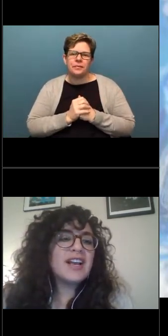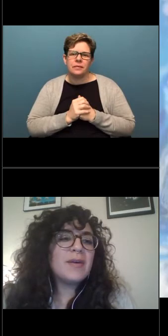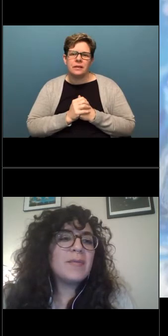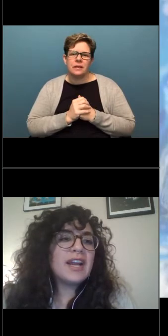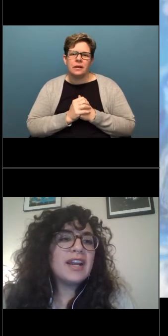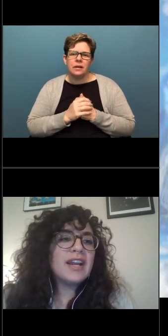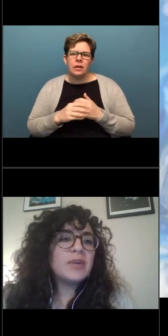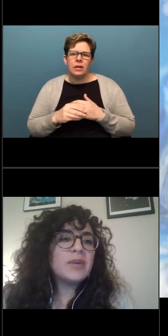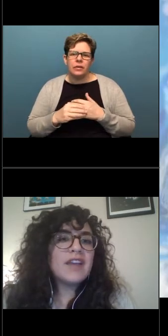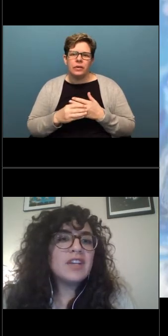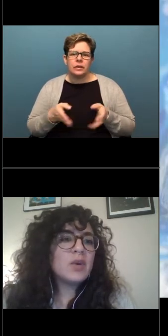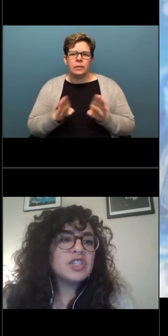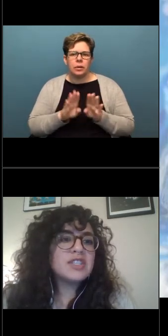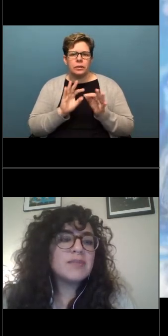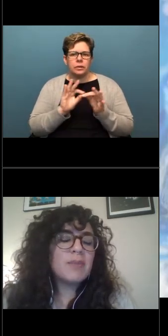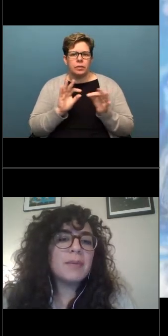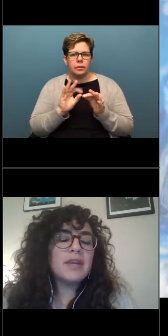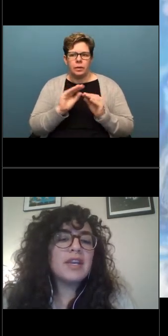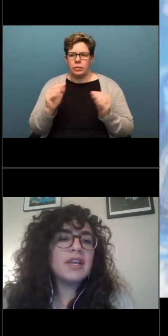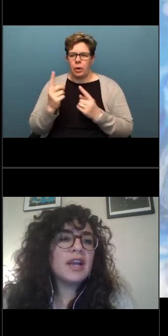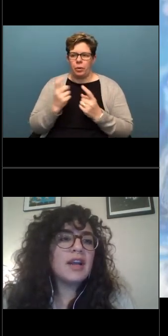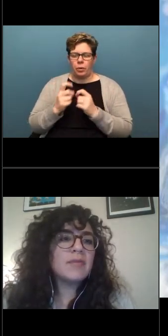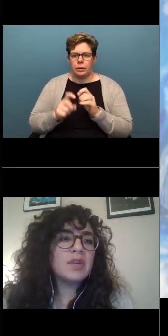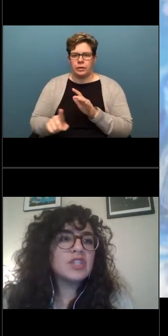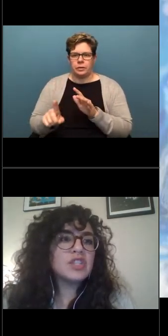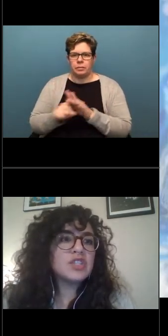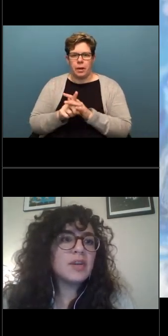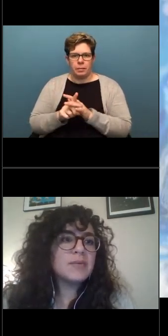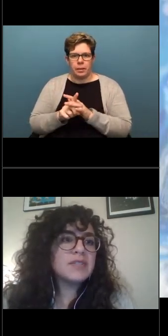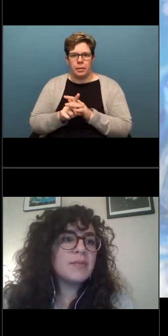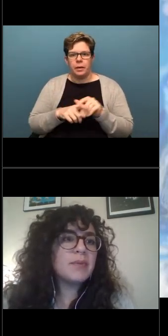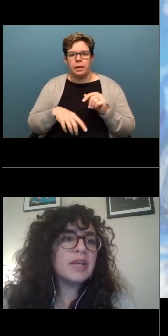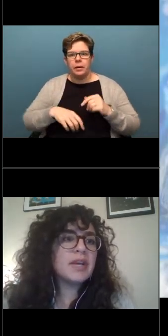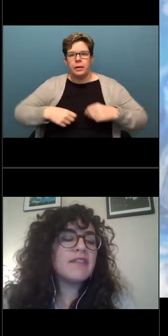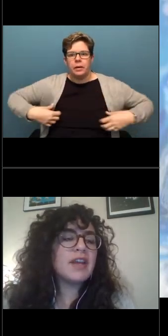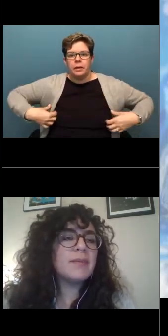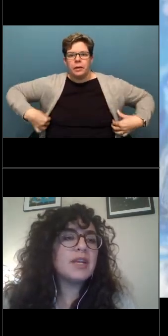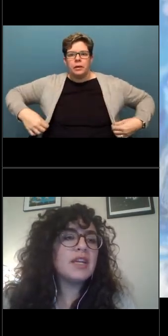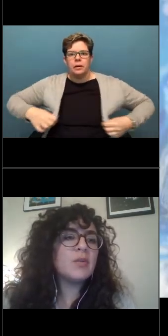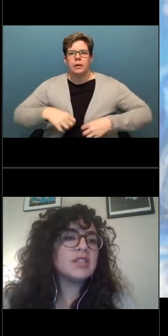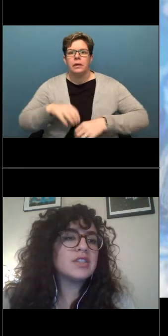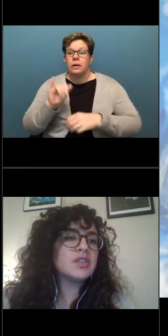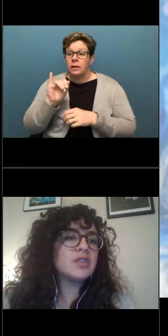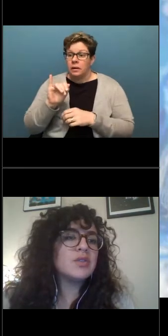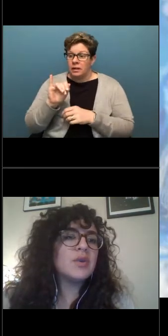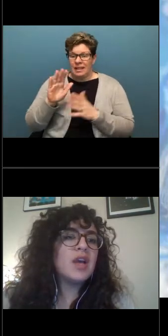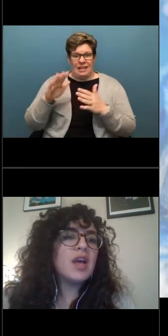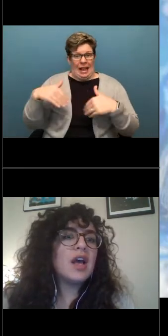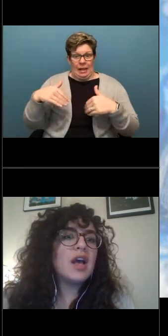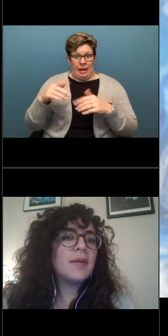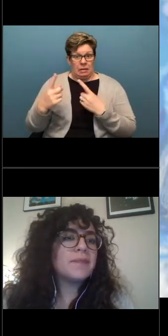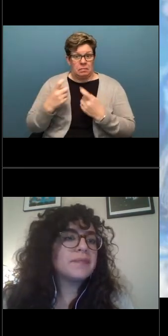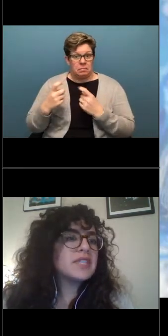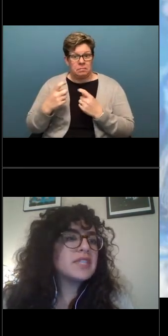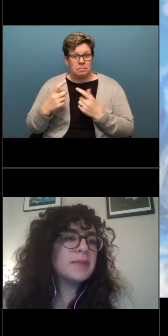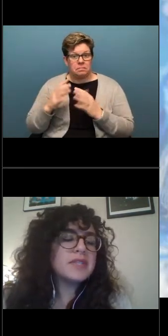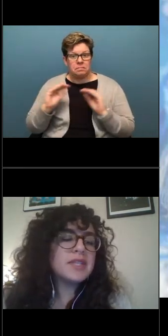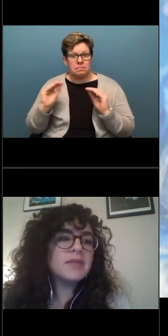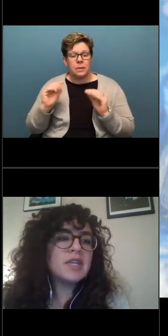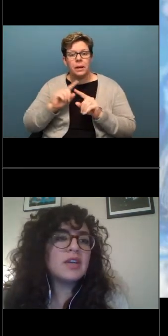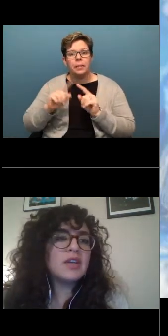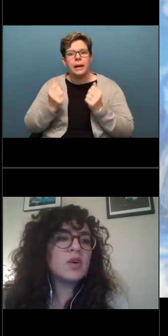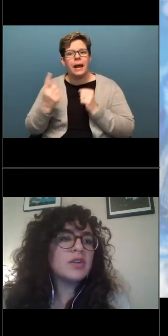remarks, we didn't have any questions pop in the questions drop down, but if anybody wants to